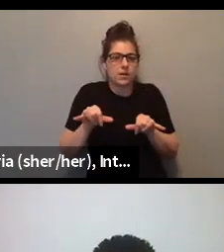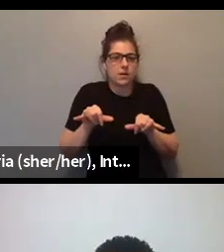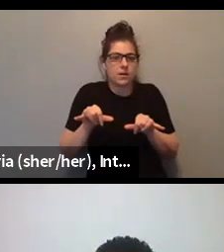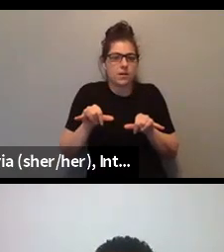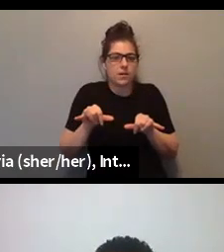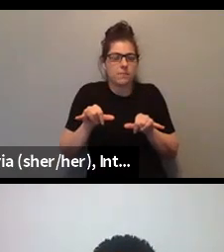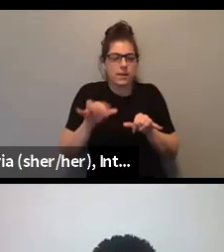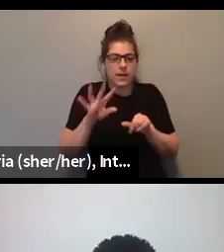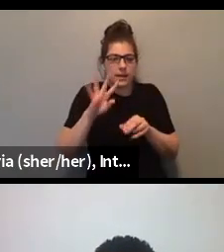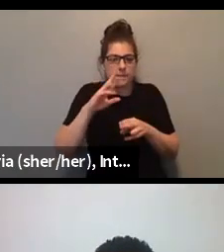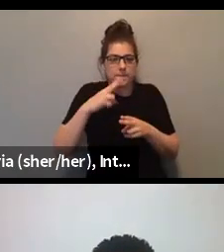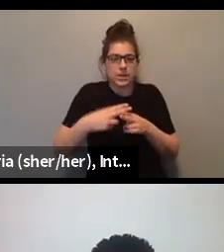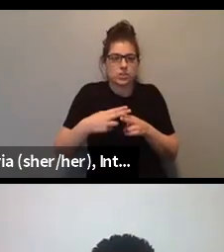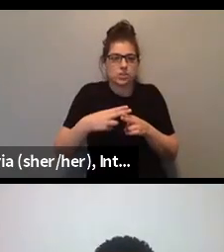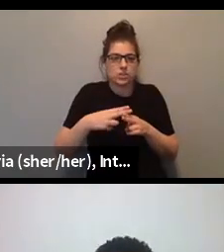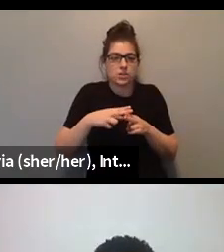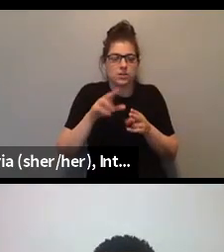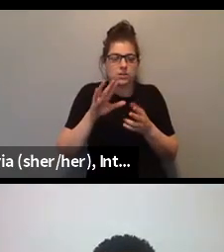mentioned that college.